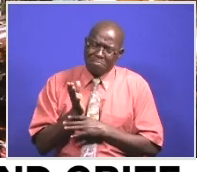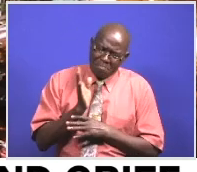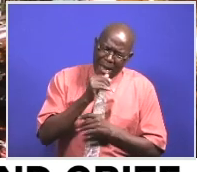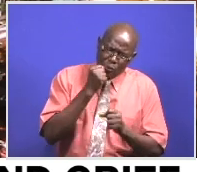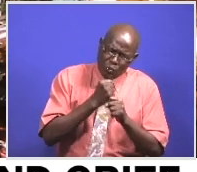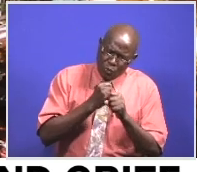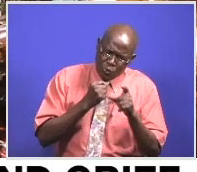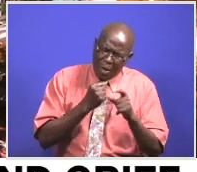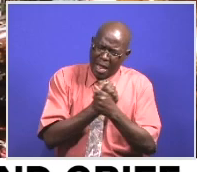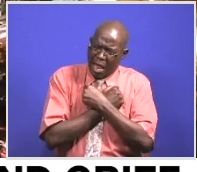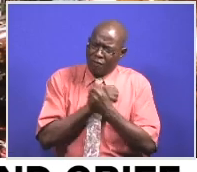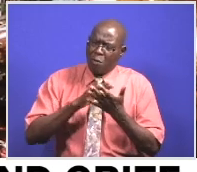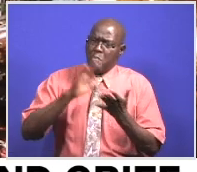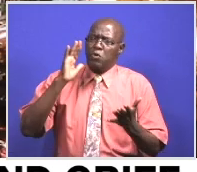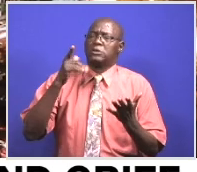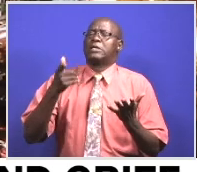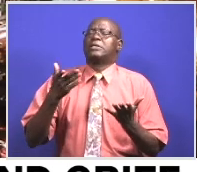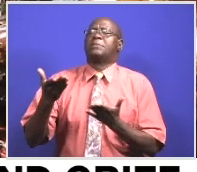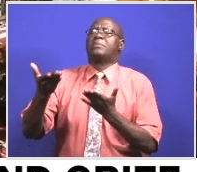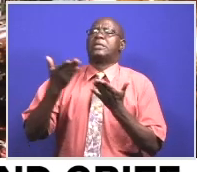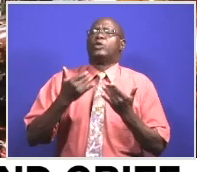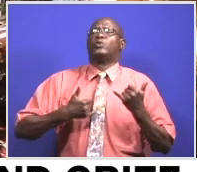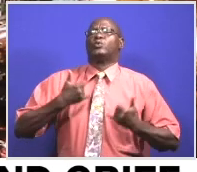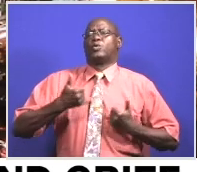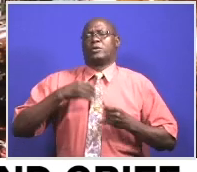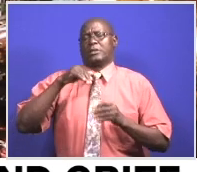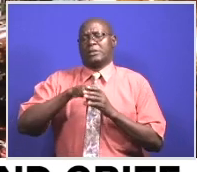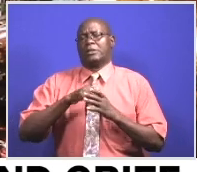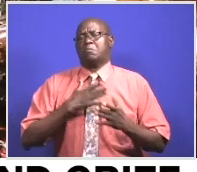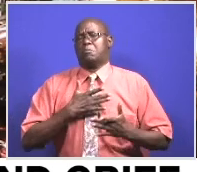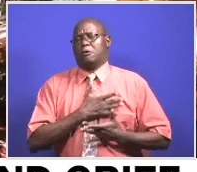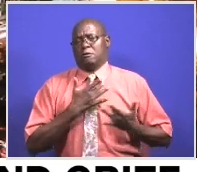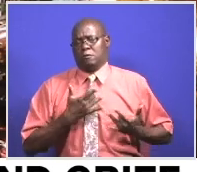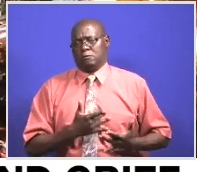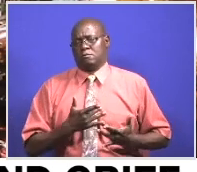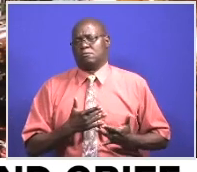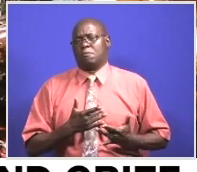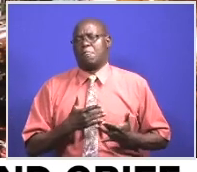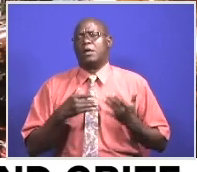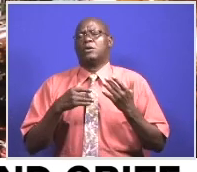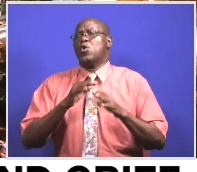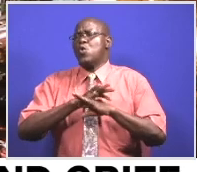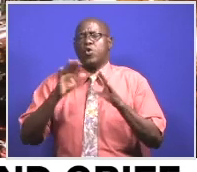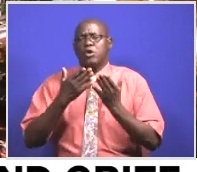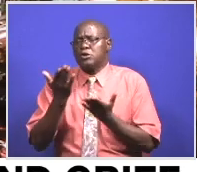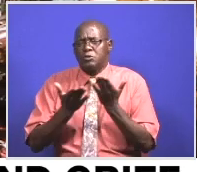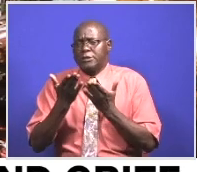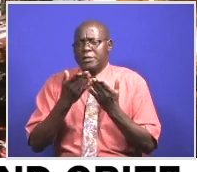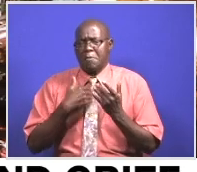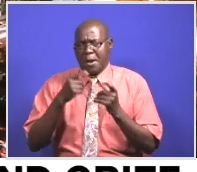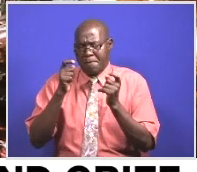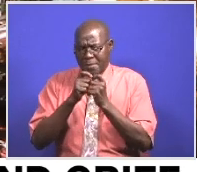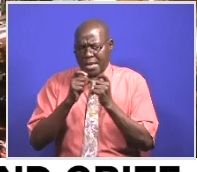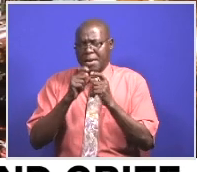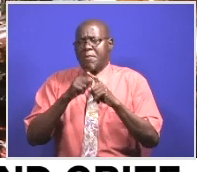love most, it brought joy in my heart. Starting serving God, not focusing on my pain, but